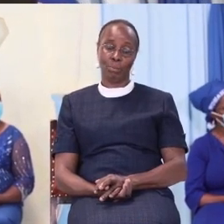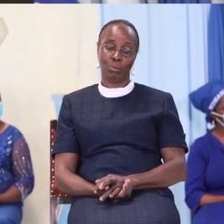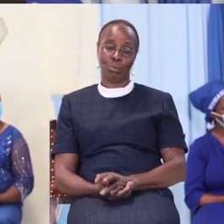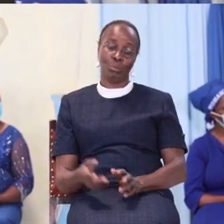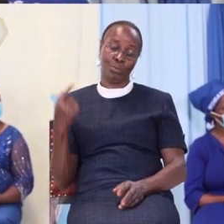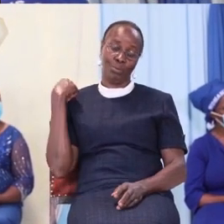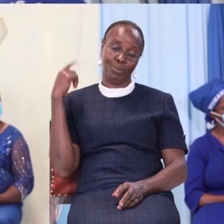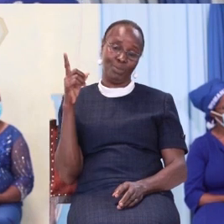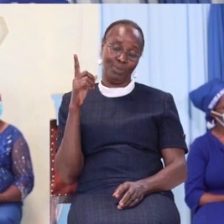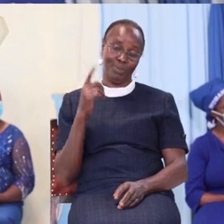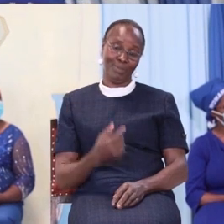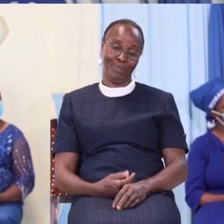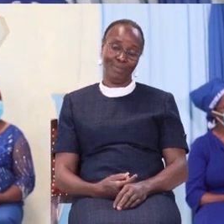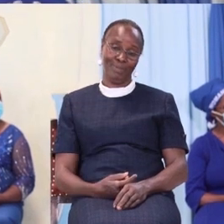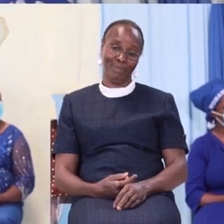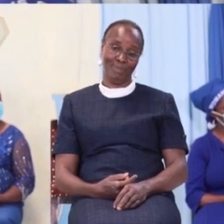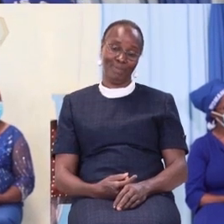Number one,